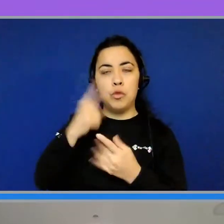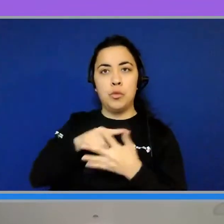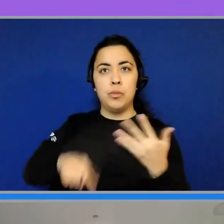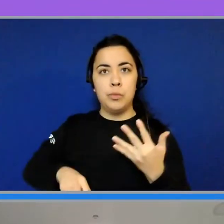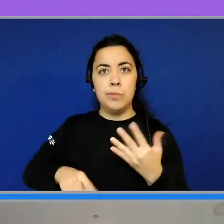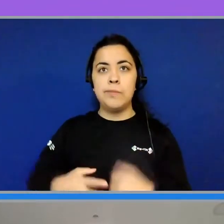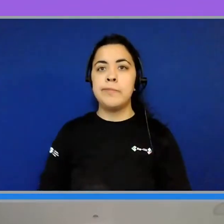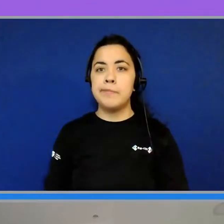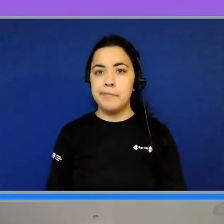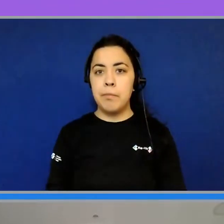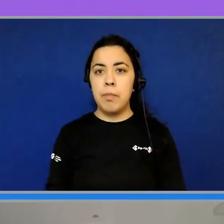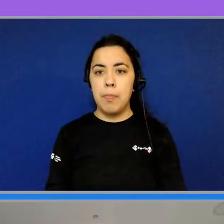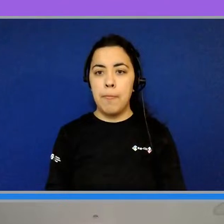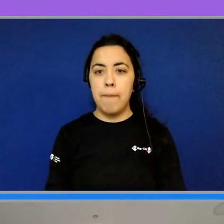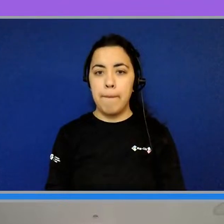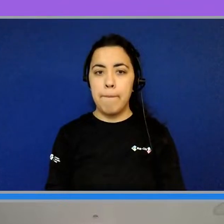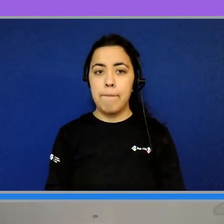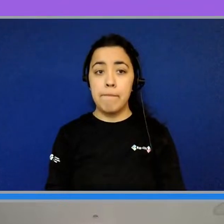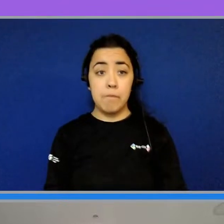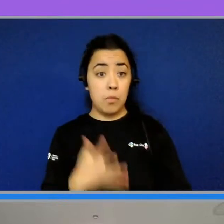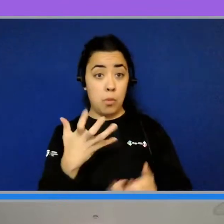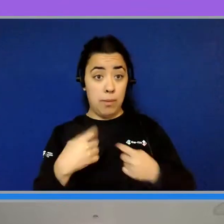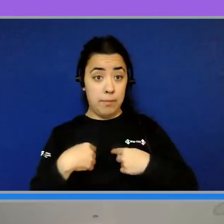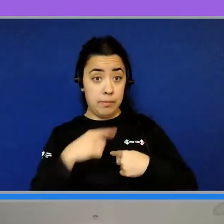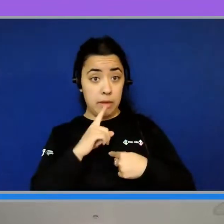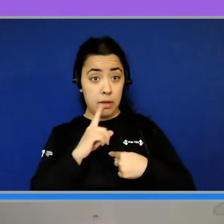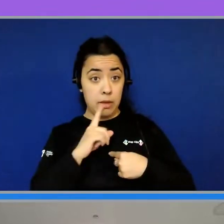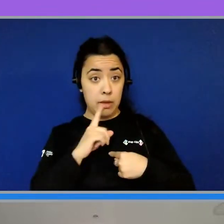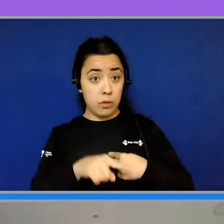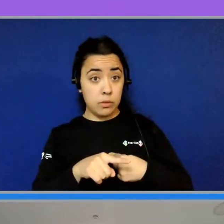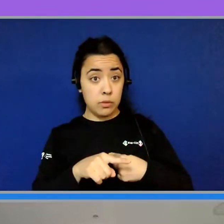Okay. You want me to answer